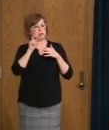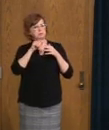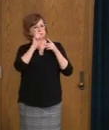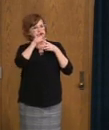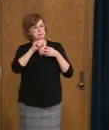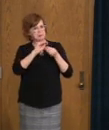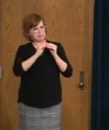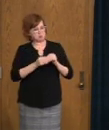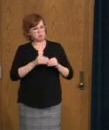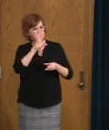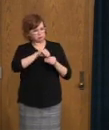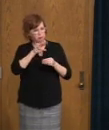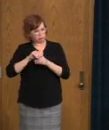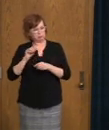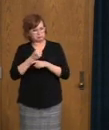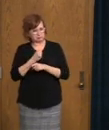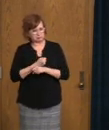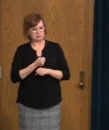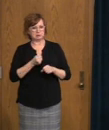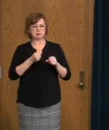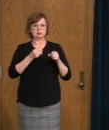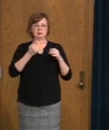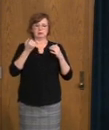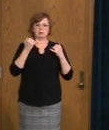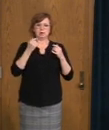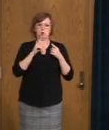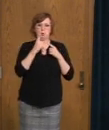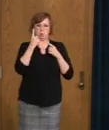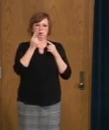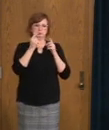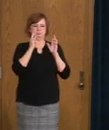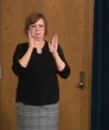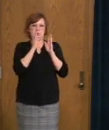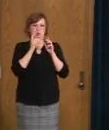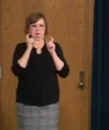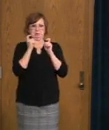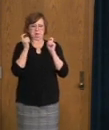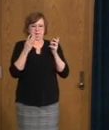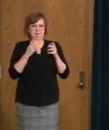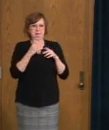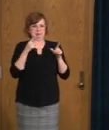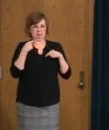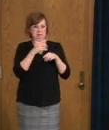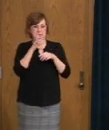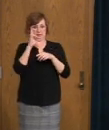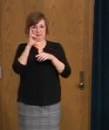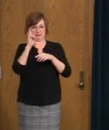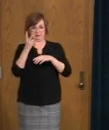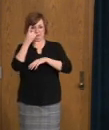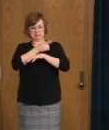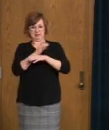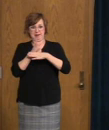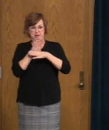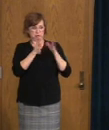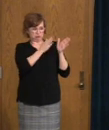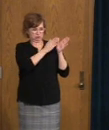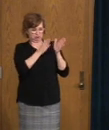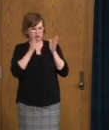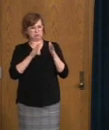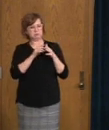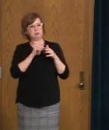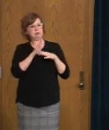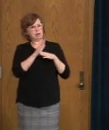are seeing a plateauing of the cases as far as we can tell over 7-day averages. Our 7-day average of new cases now